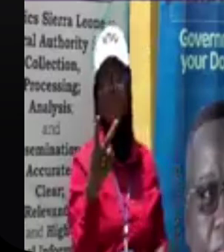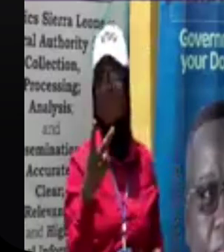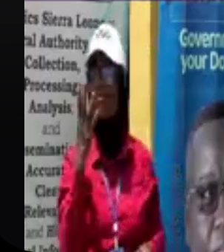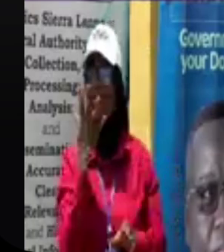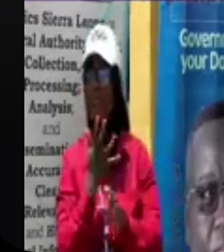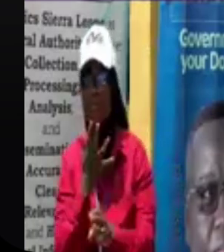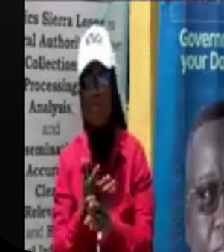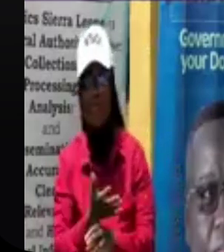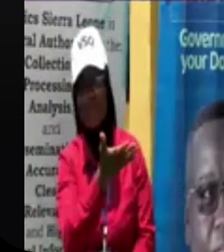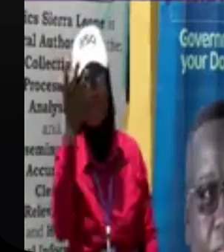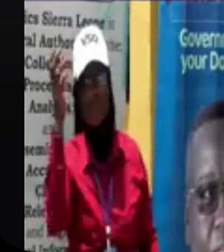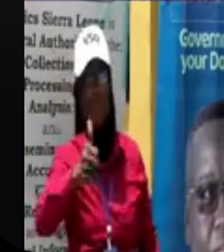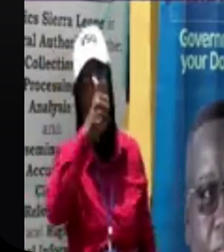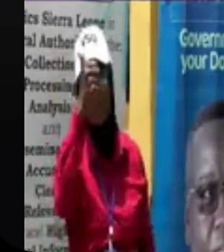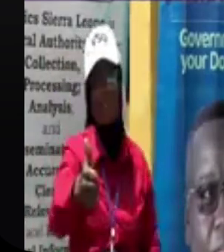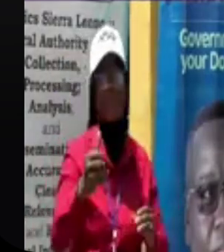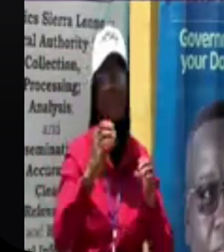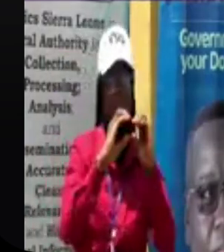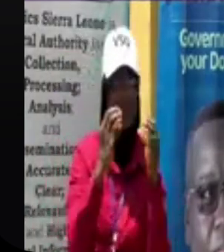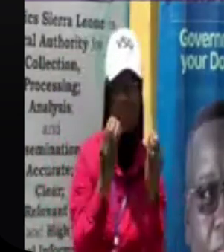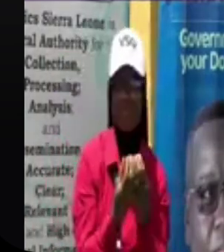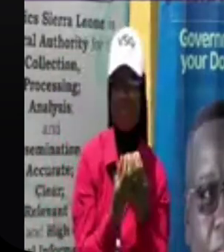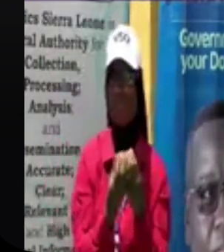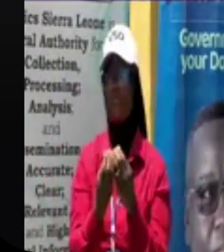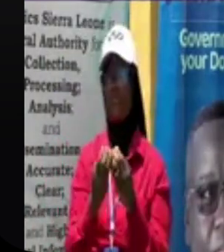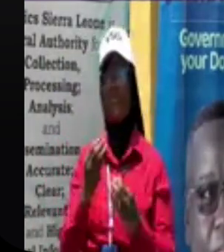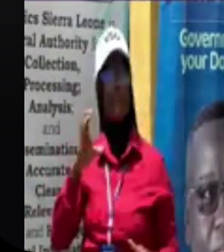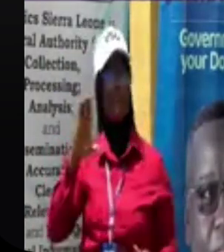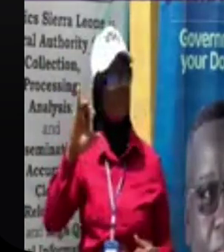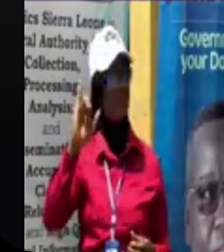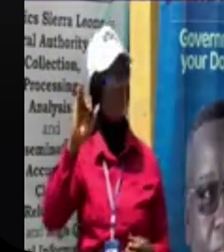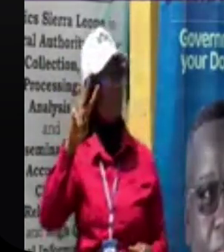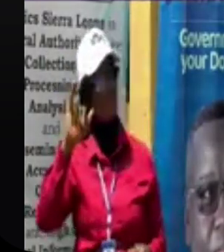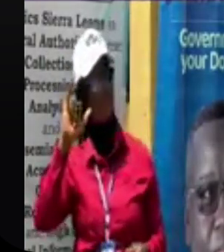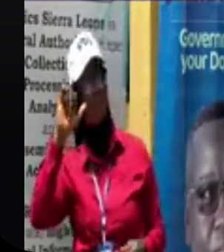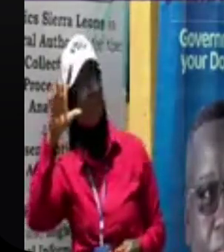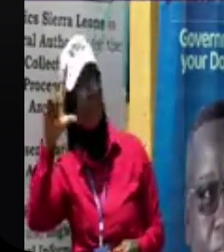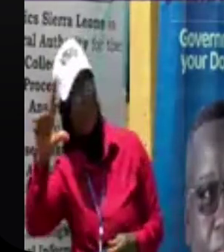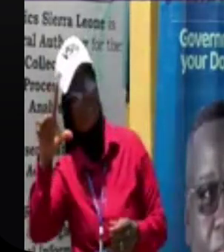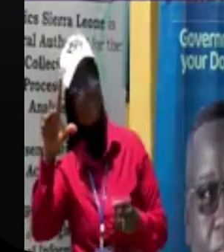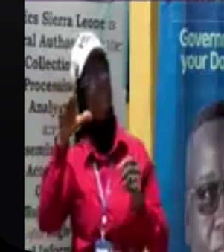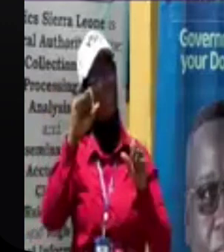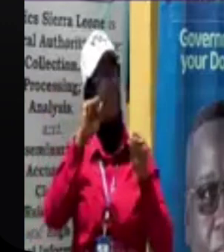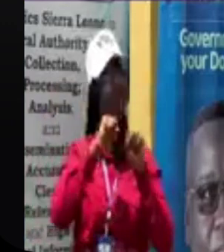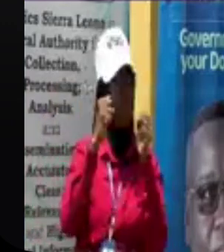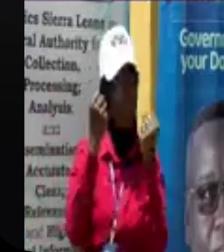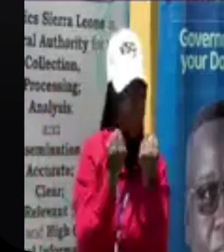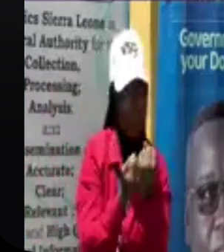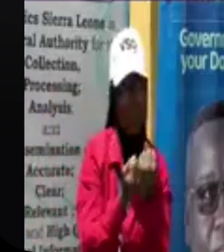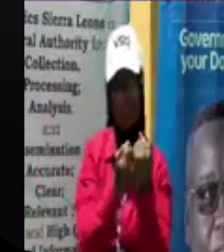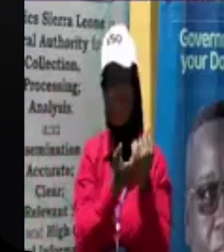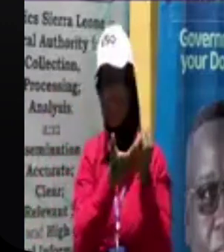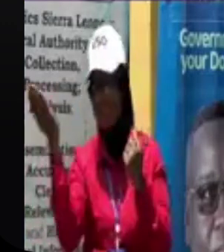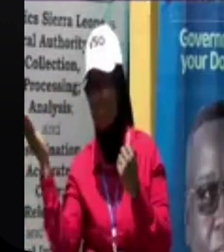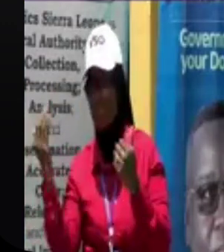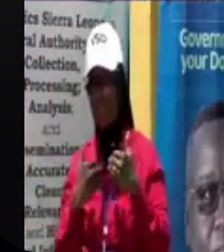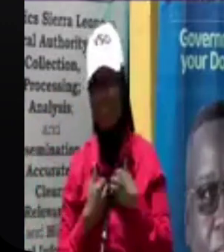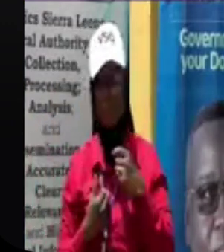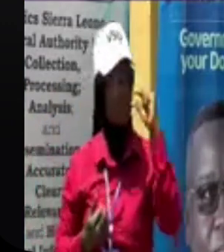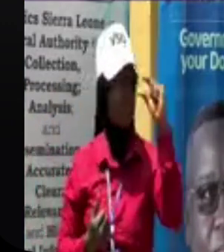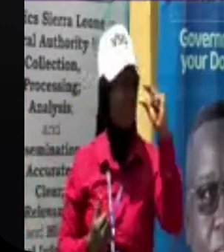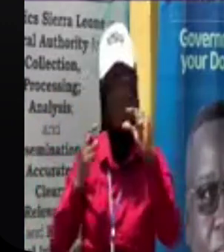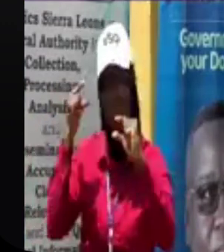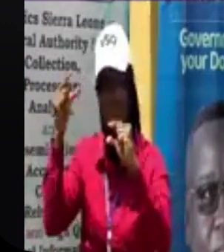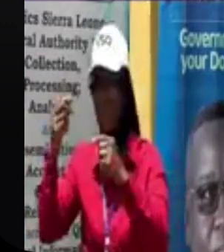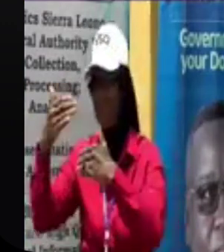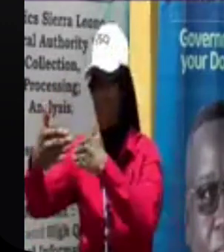the chief there and the community, civil society una go help we. Then transformer there, any side way in that area, let them say get a small neighborhood